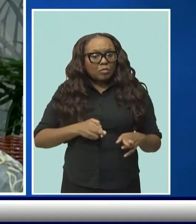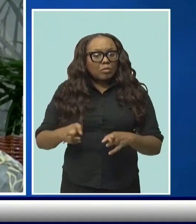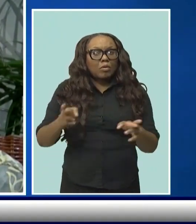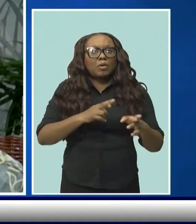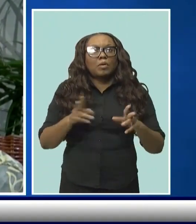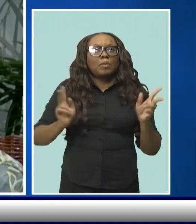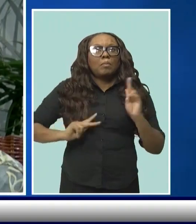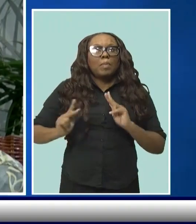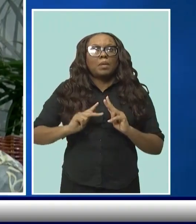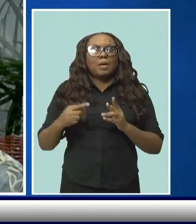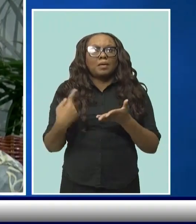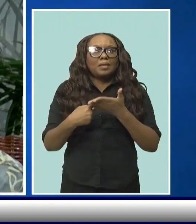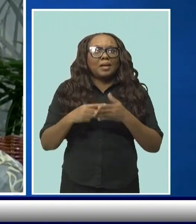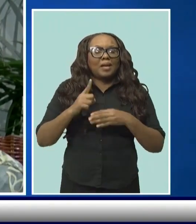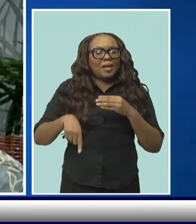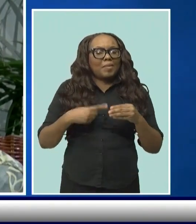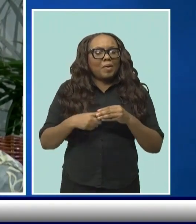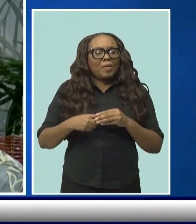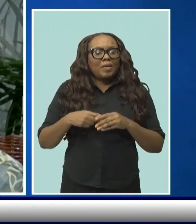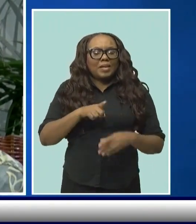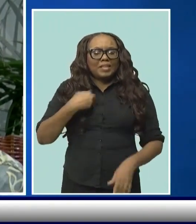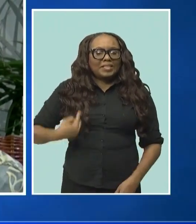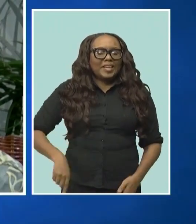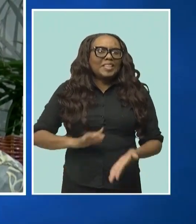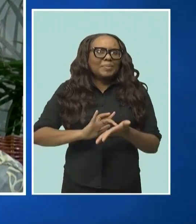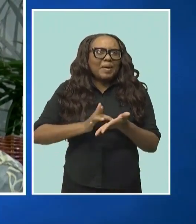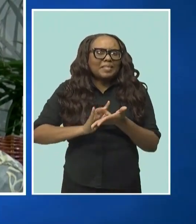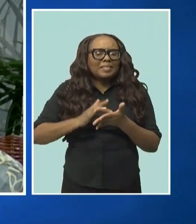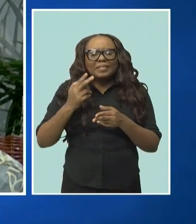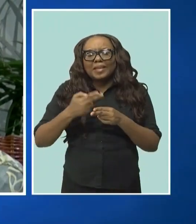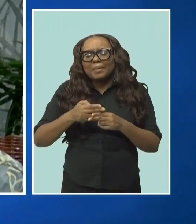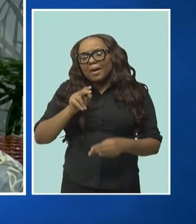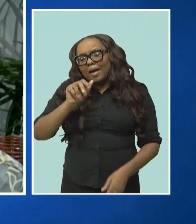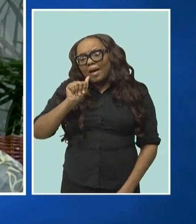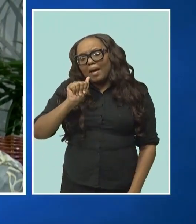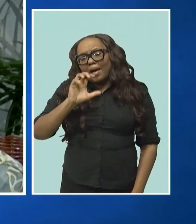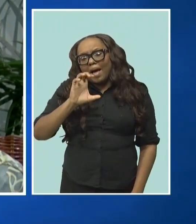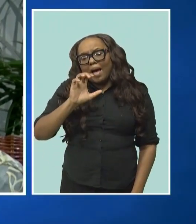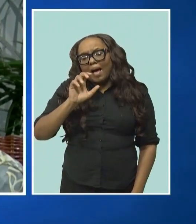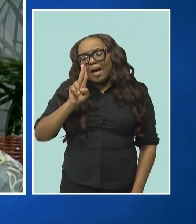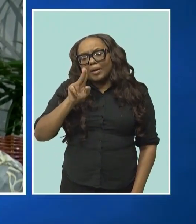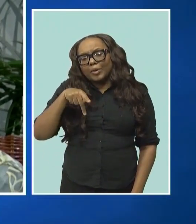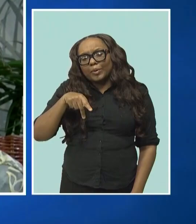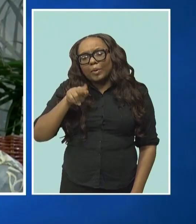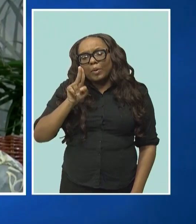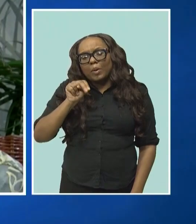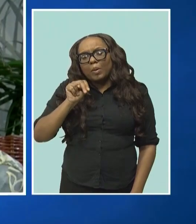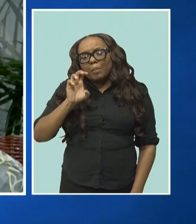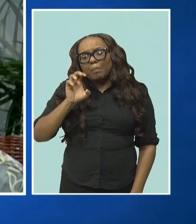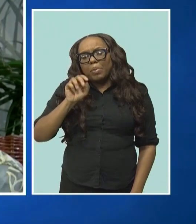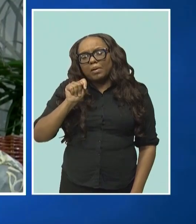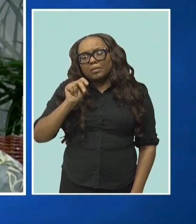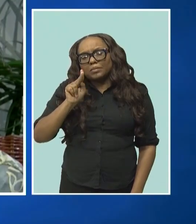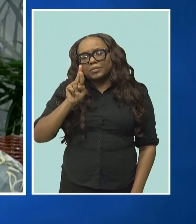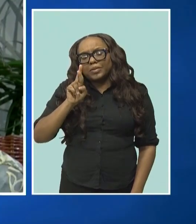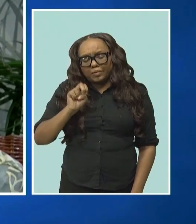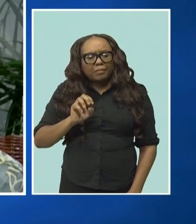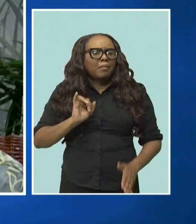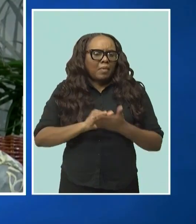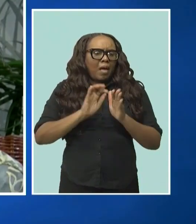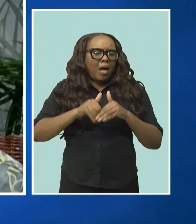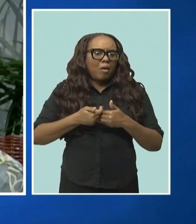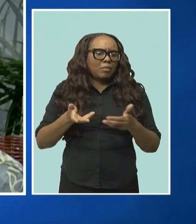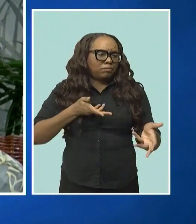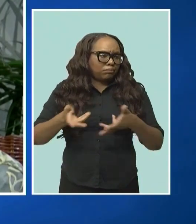medicine, about acupuncture. Yeah, I think these are the ways that we can begin to start our cooperation. And the China Media Group,